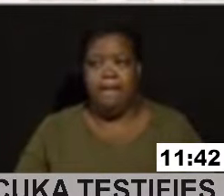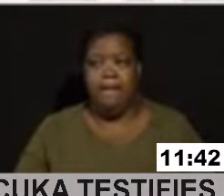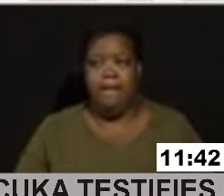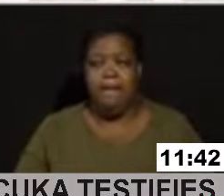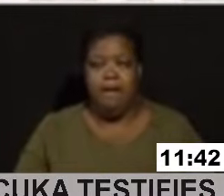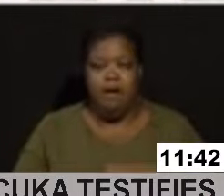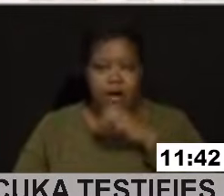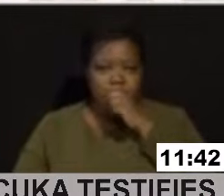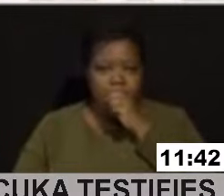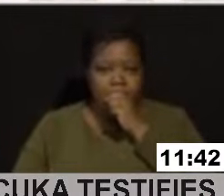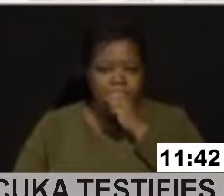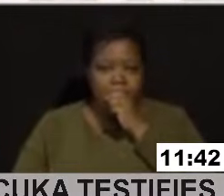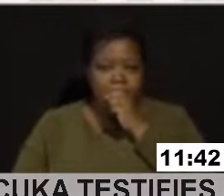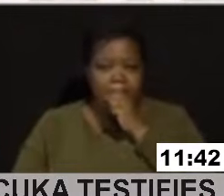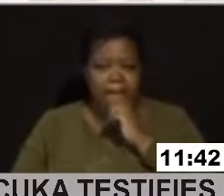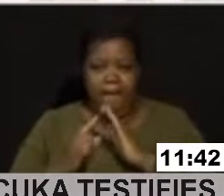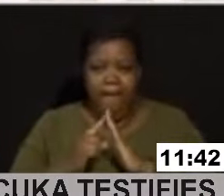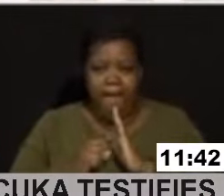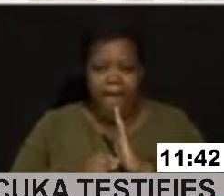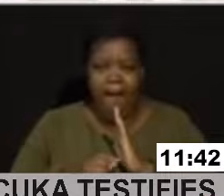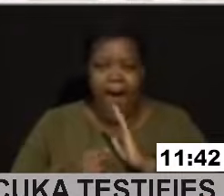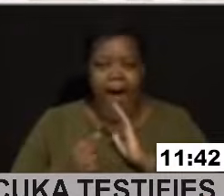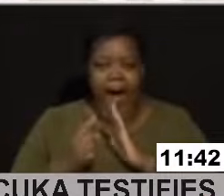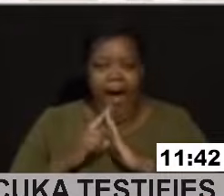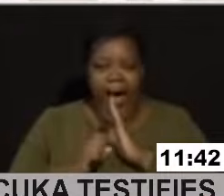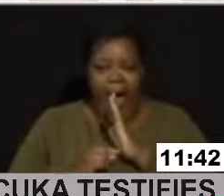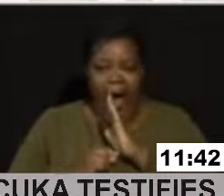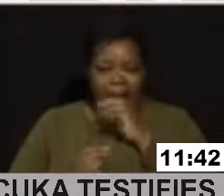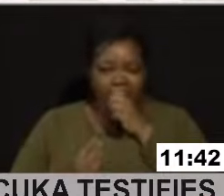you don't have a date for that? Were No. any